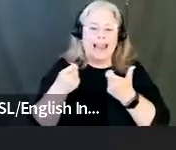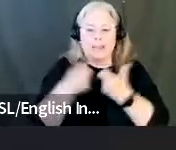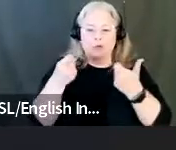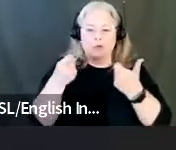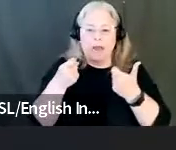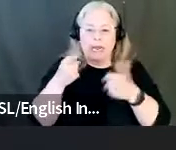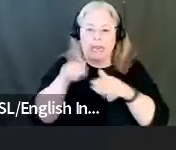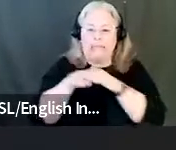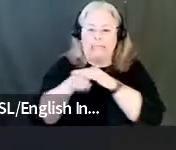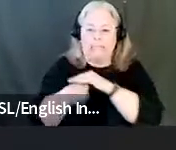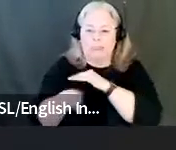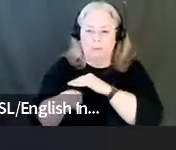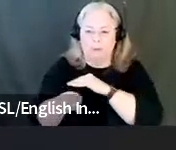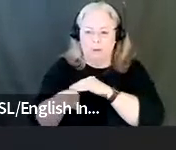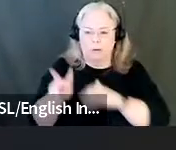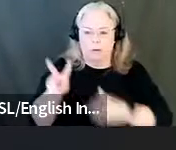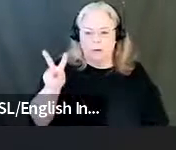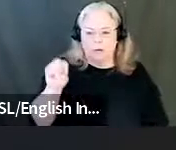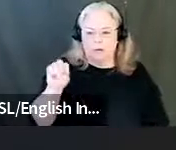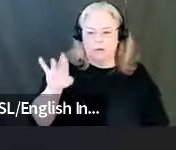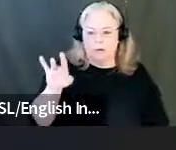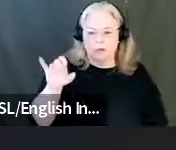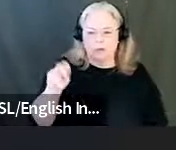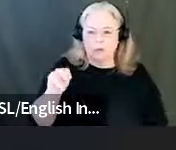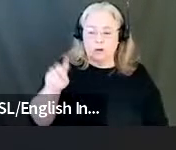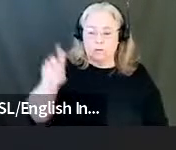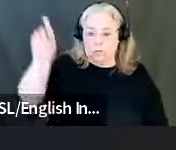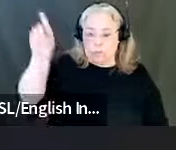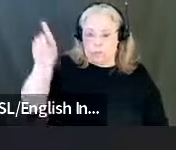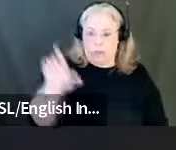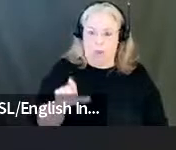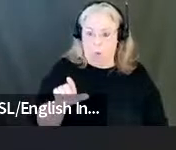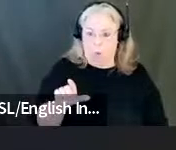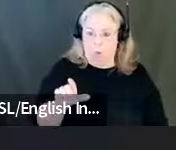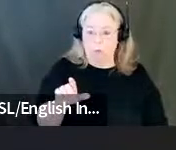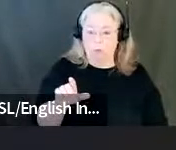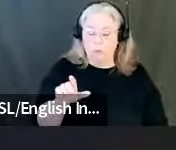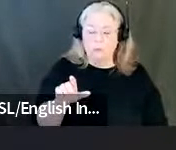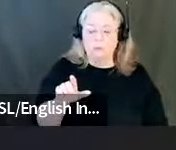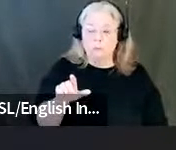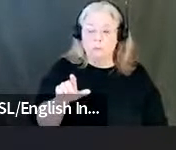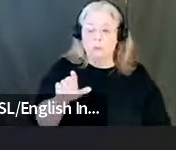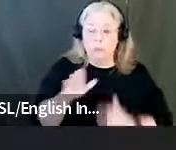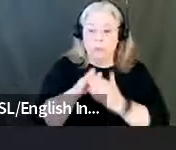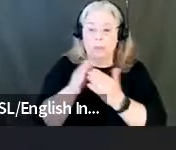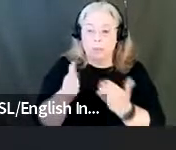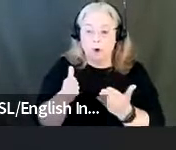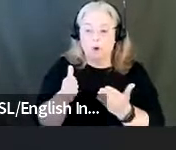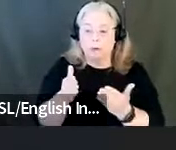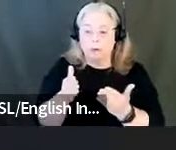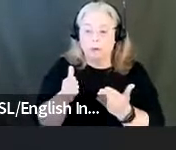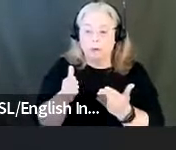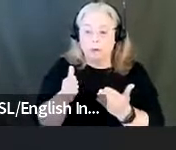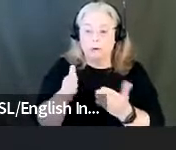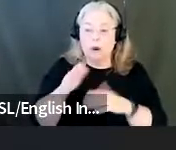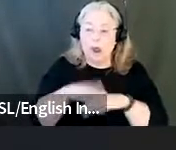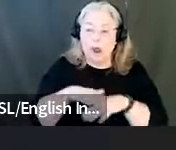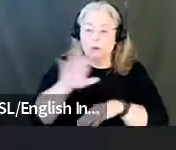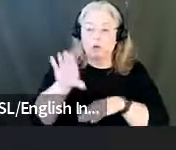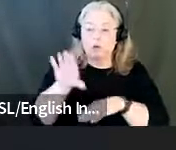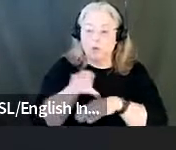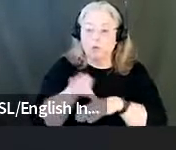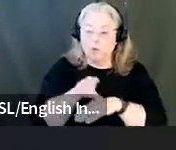version. And if you download that, you download the book onto your